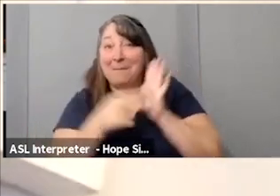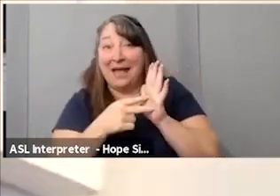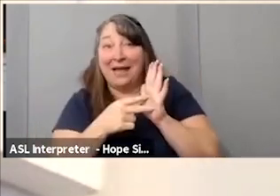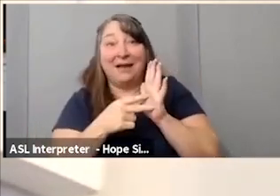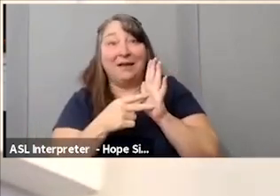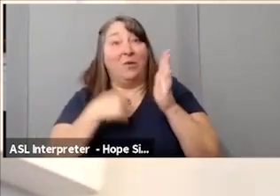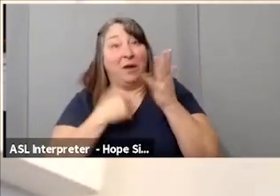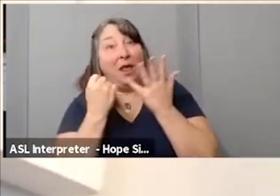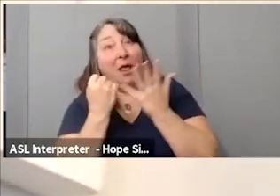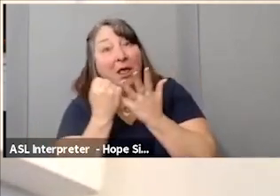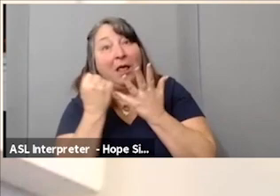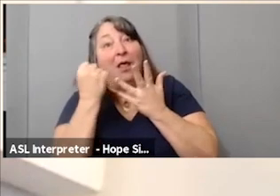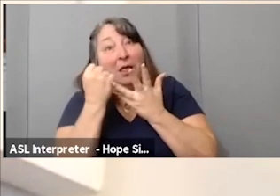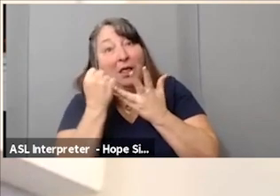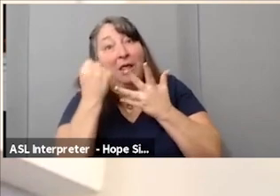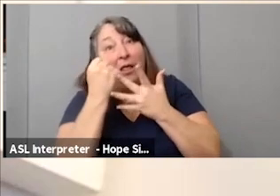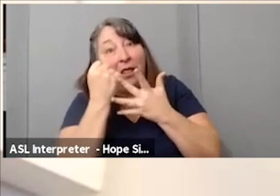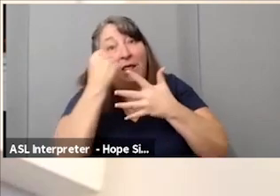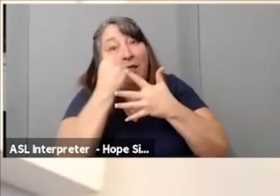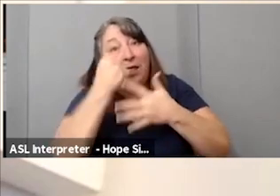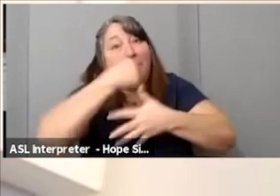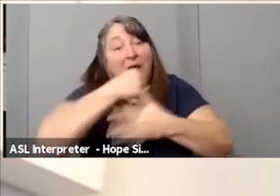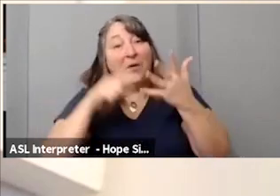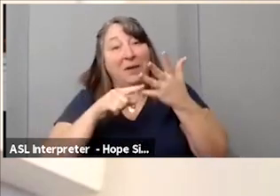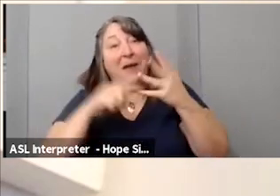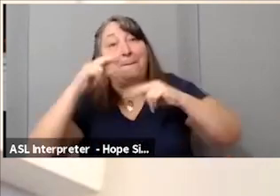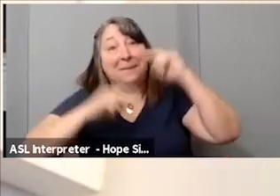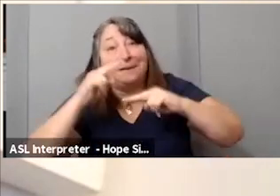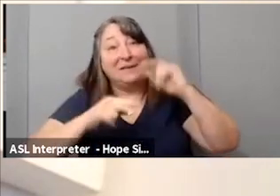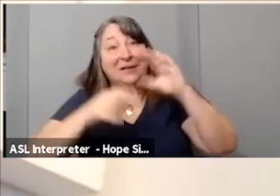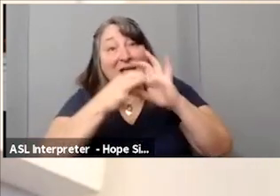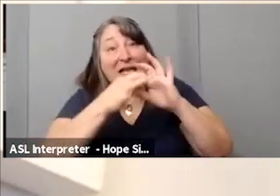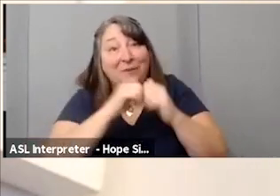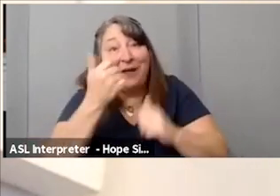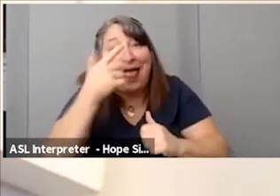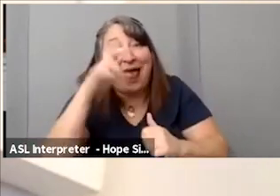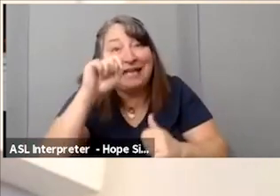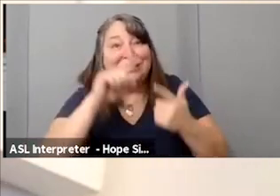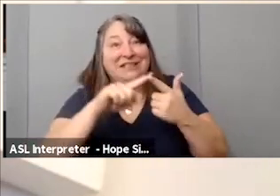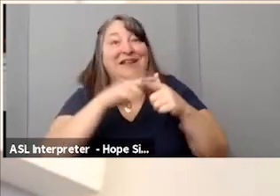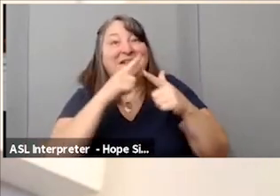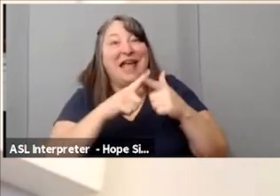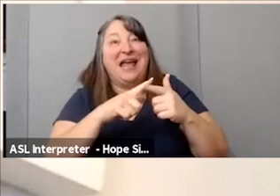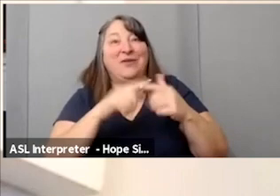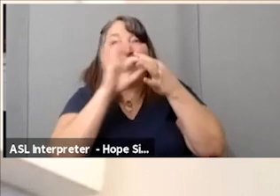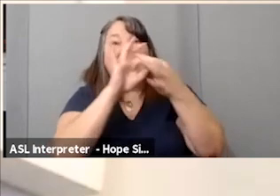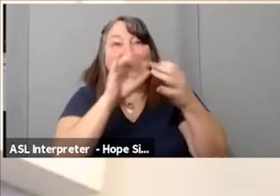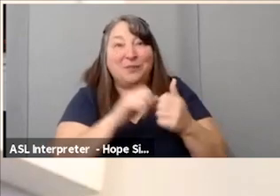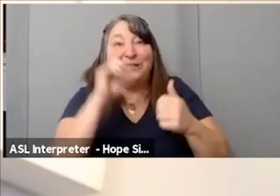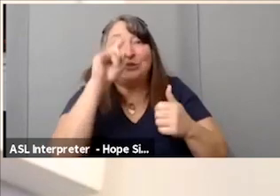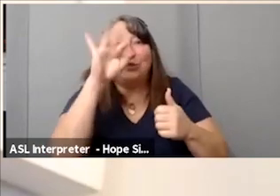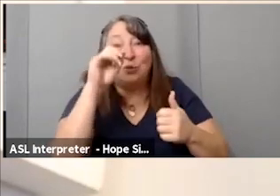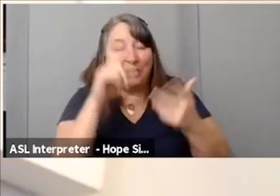the ranks. That meant building the relationships with the agents, building the relationships with the studio and network executives. And at